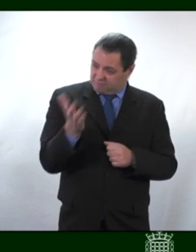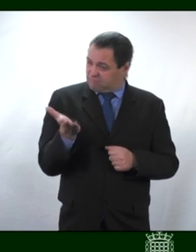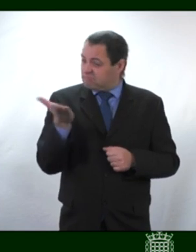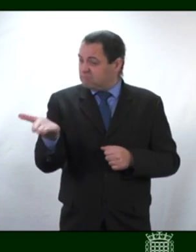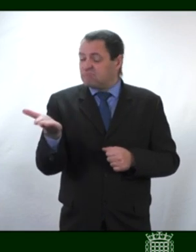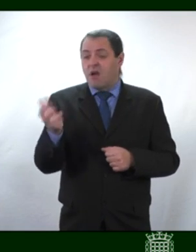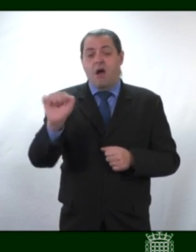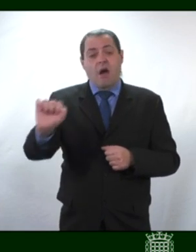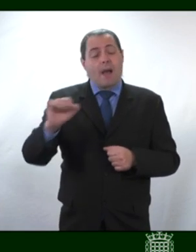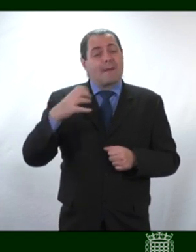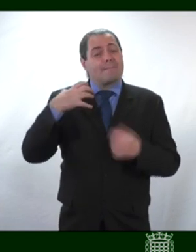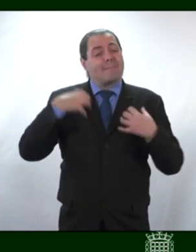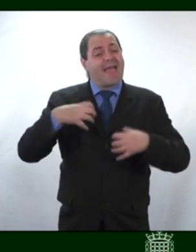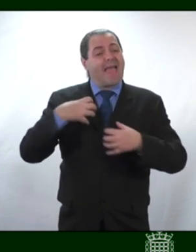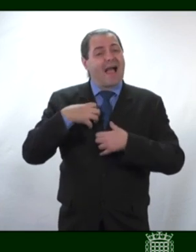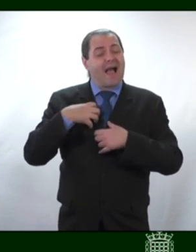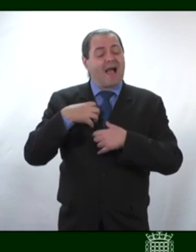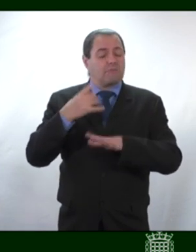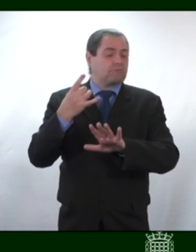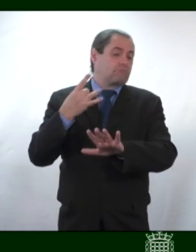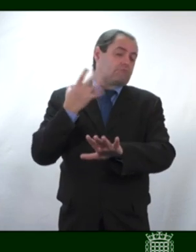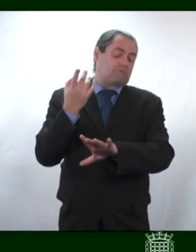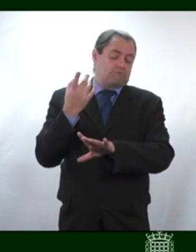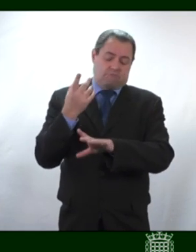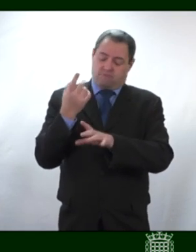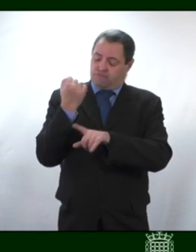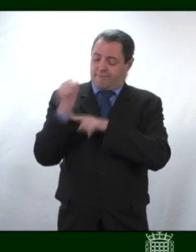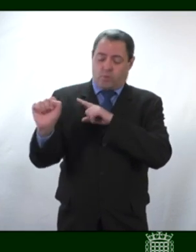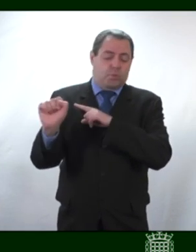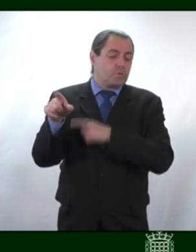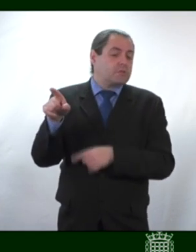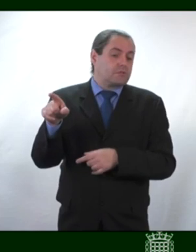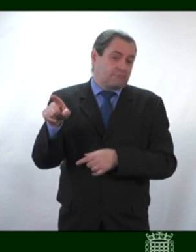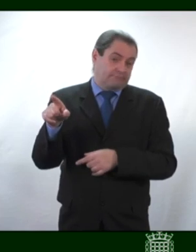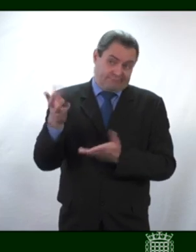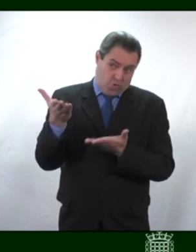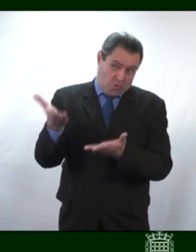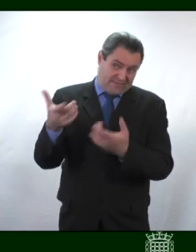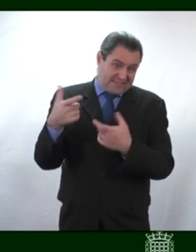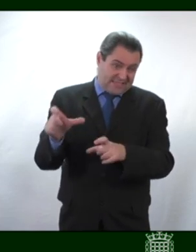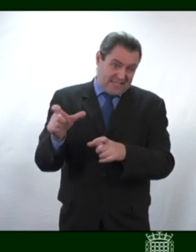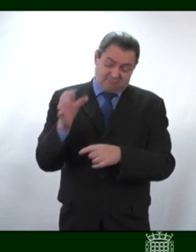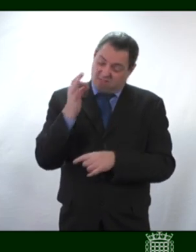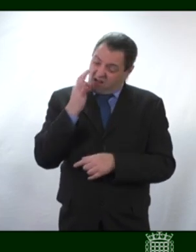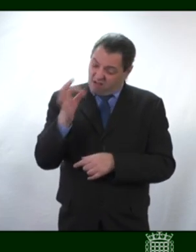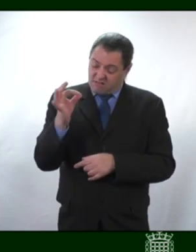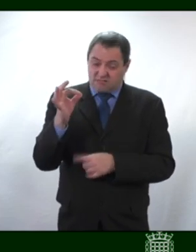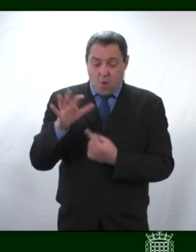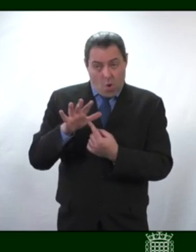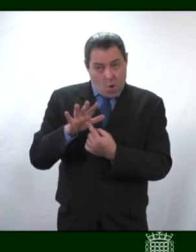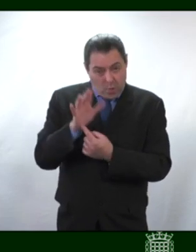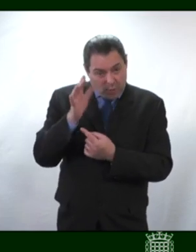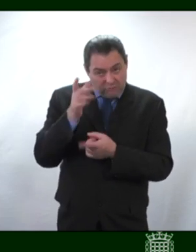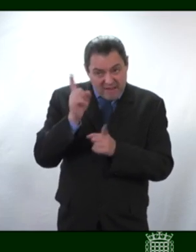Greater Manchester walked away from the table, but the offer is there, and I'd urge all of the local leaders, including the Honourable